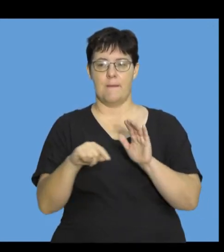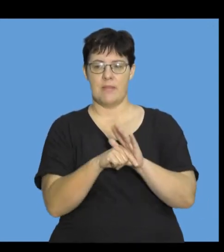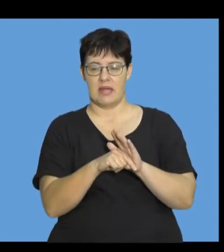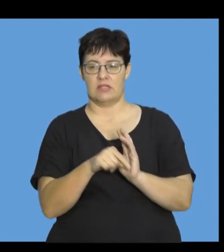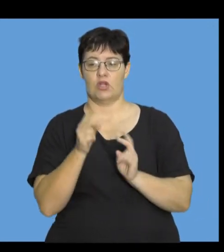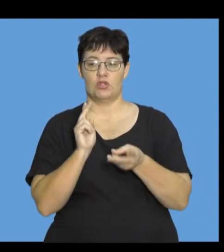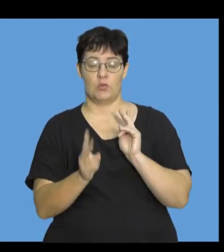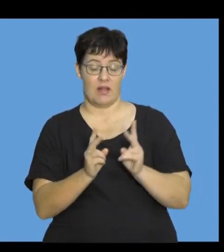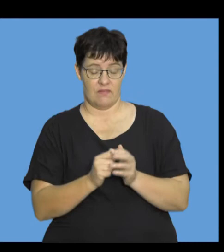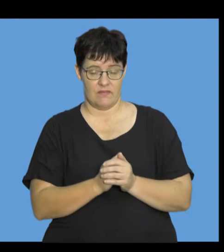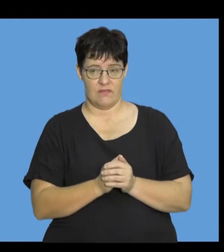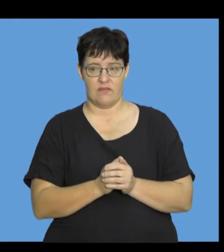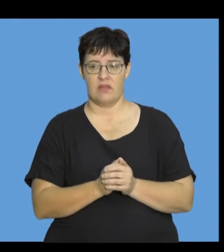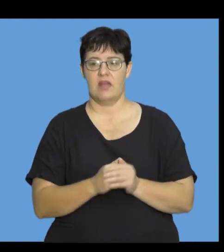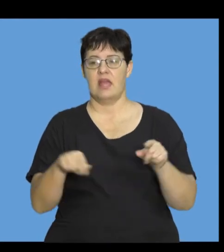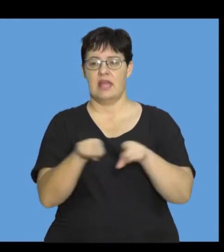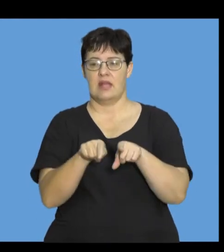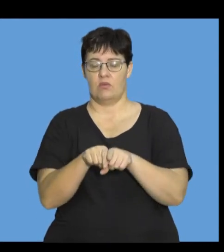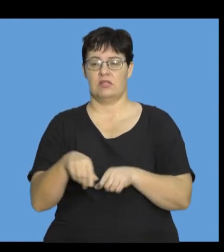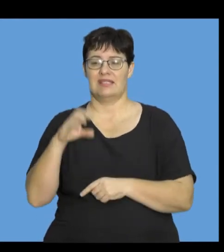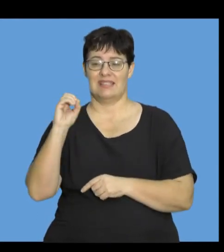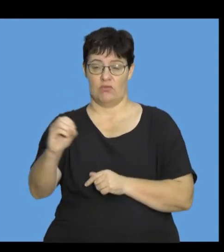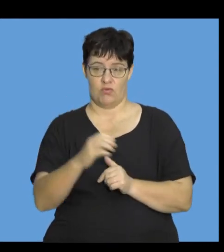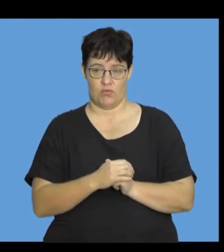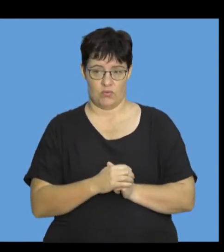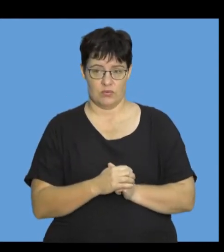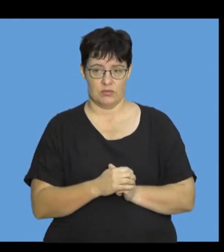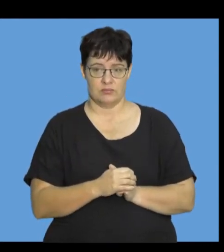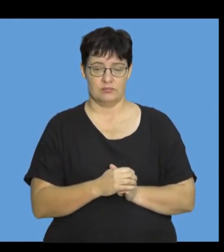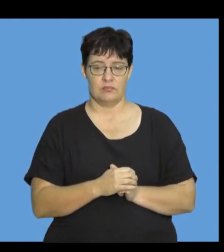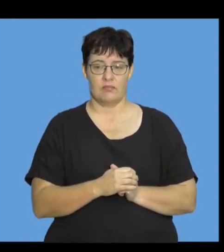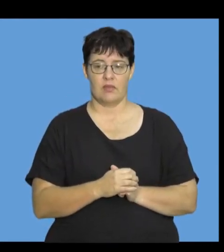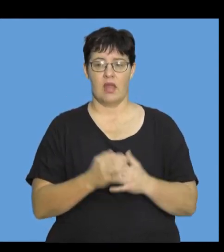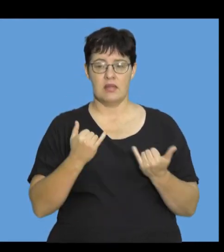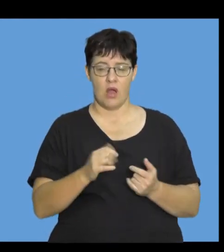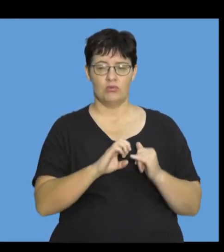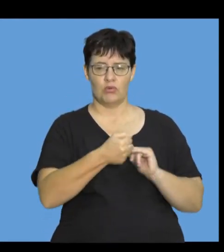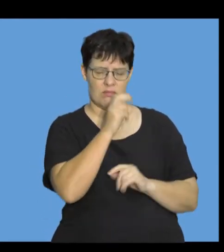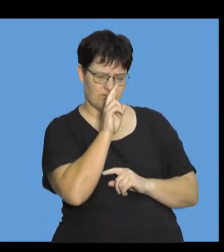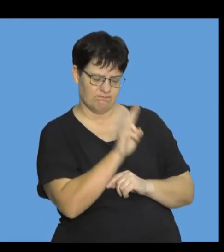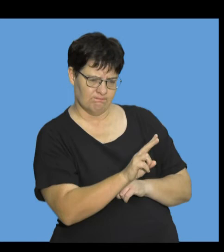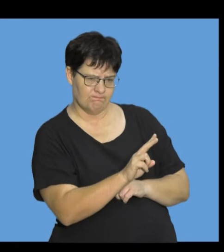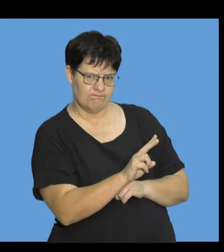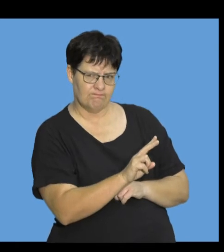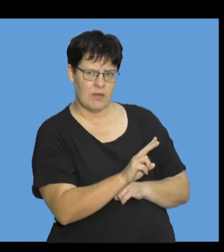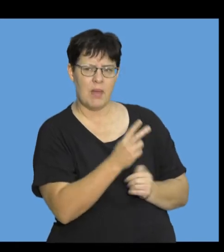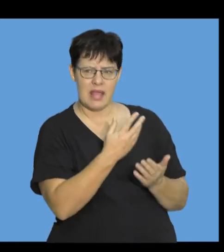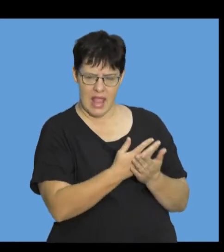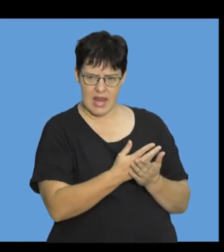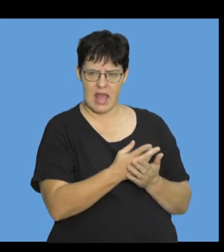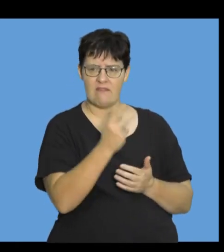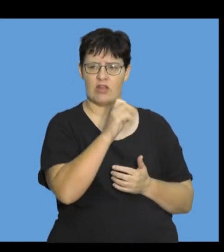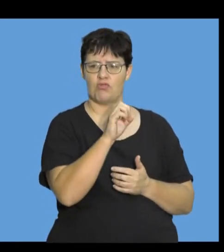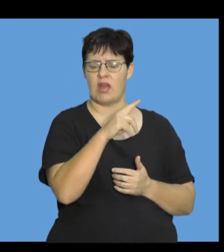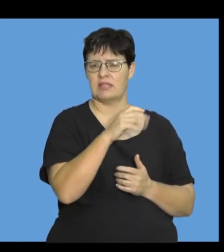minus 12 equal to 0, right? And as you can see here, you will then try to see if I can factorize